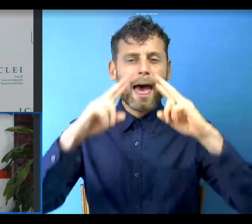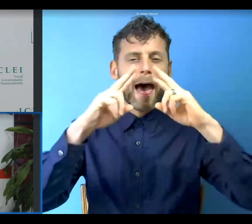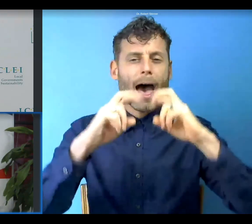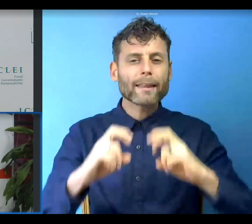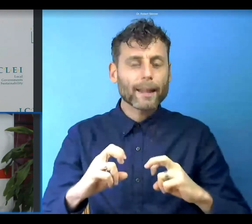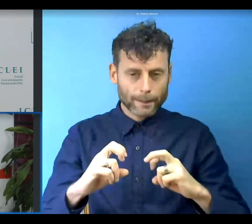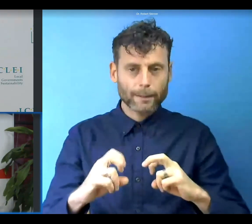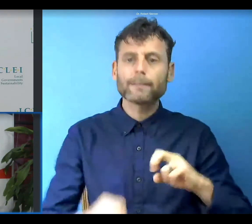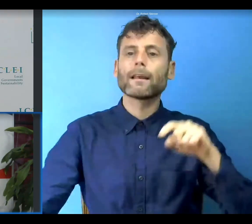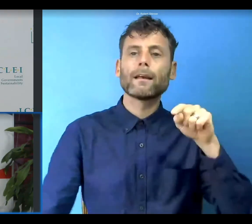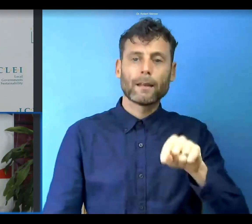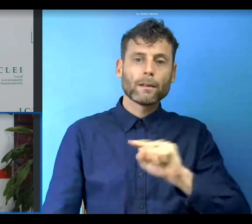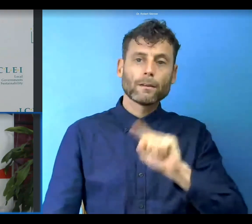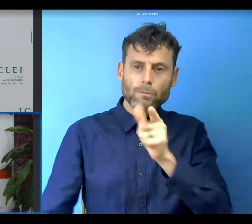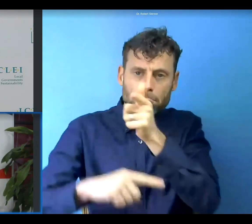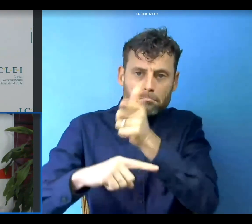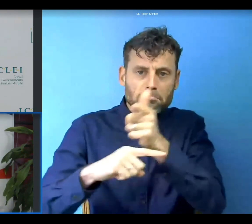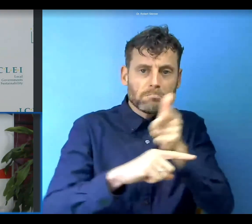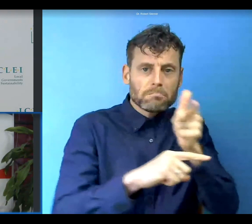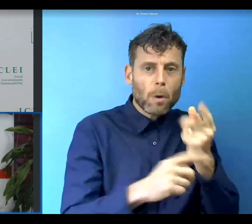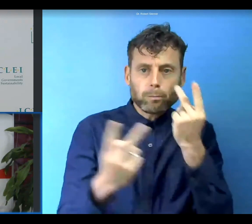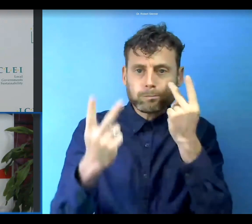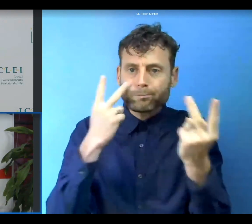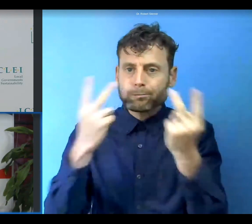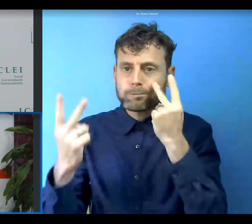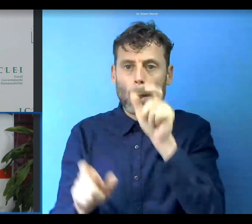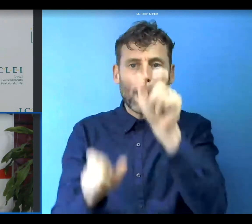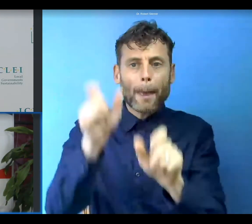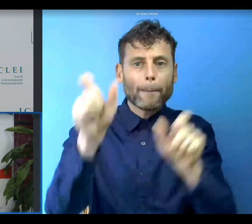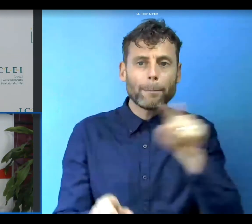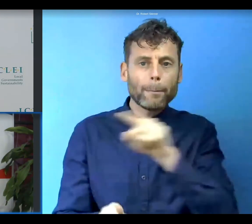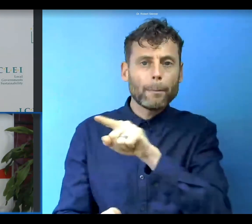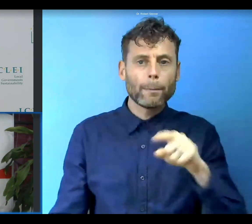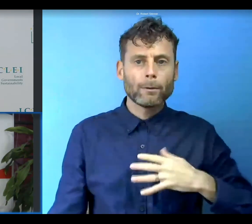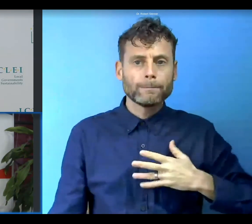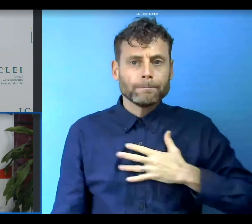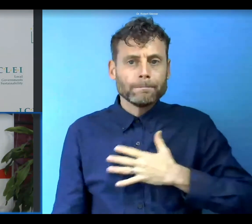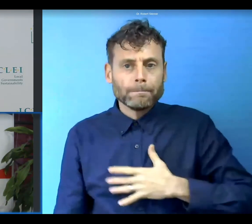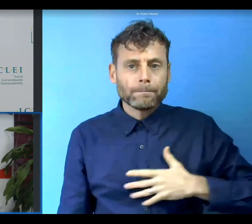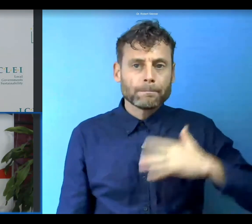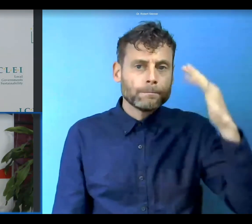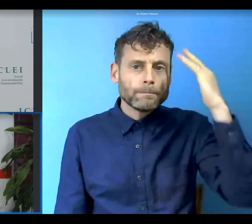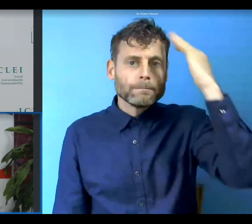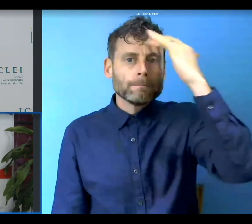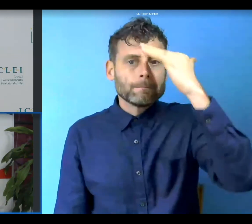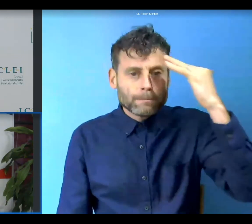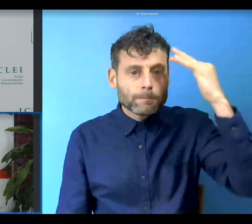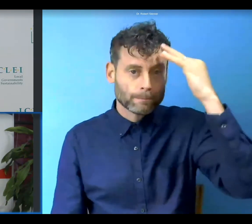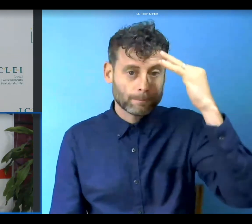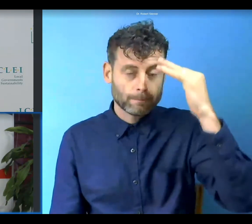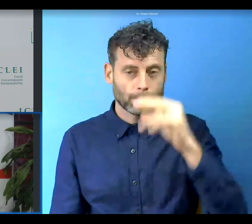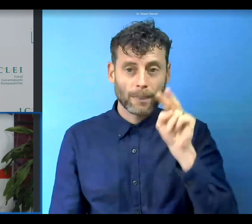and affective status and calculate, for example, the happiness index in the city